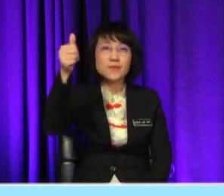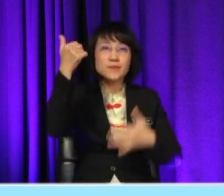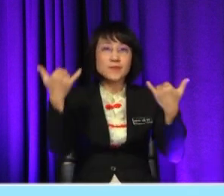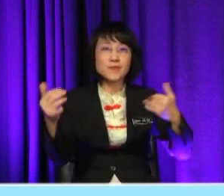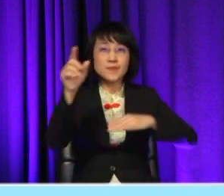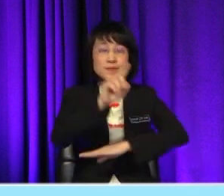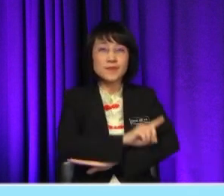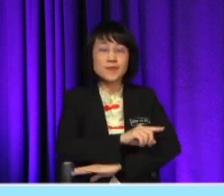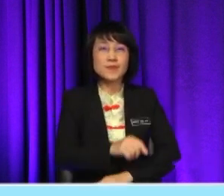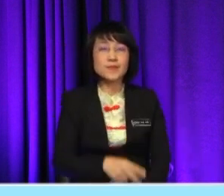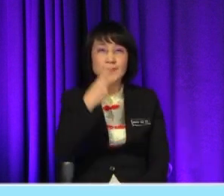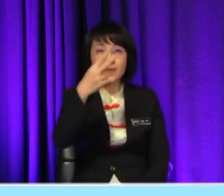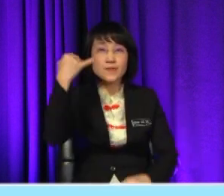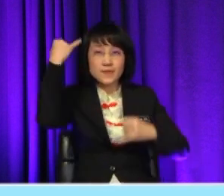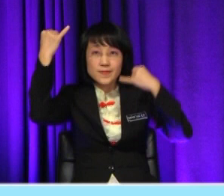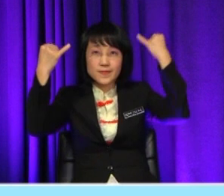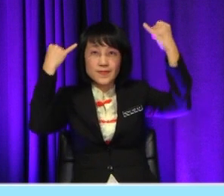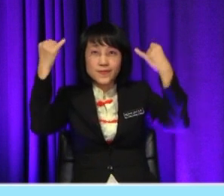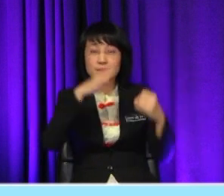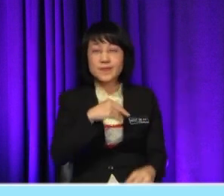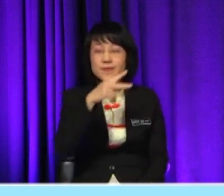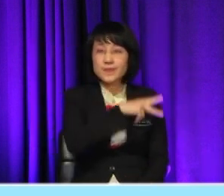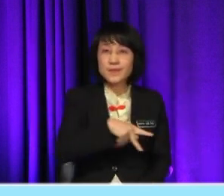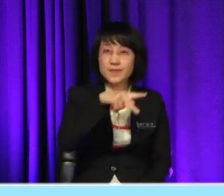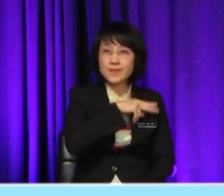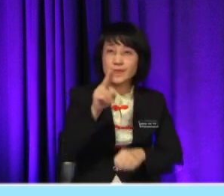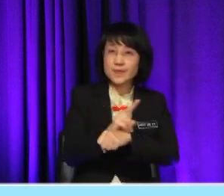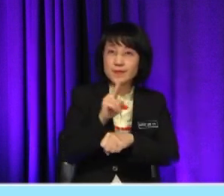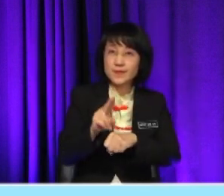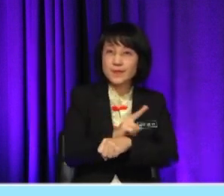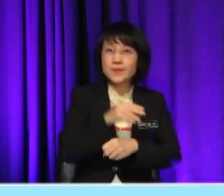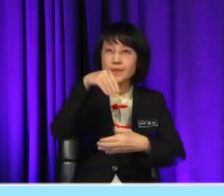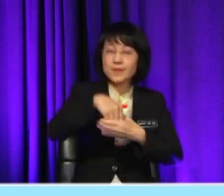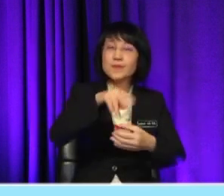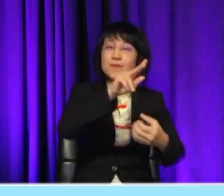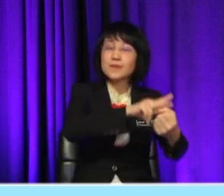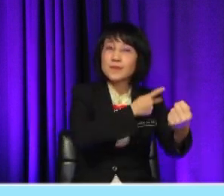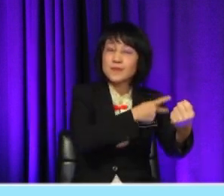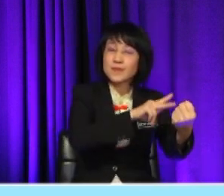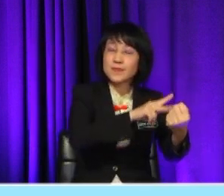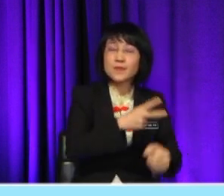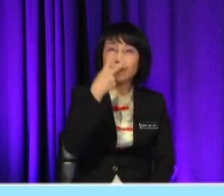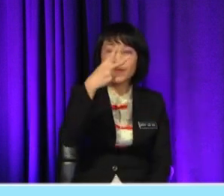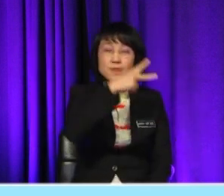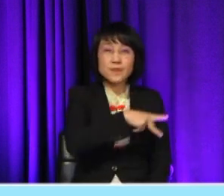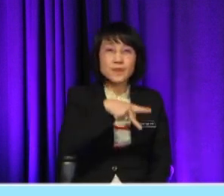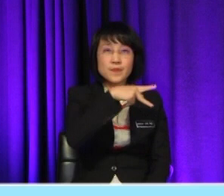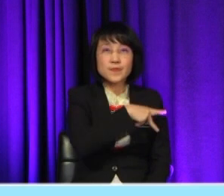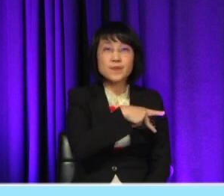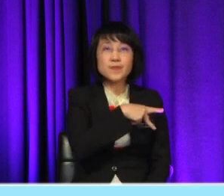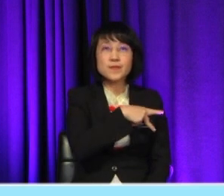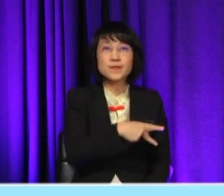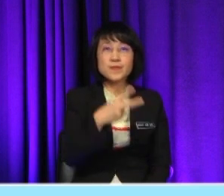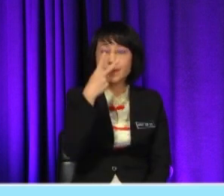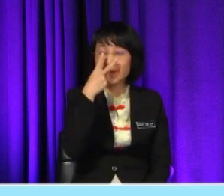have looked at imagery and personification used throughout the poem. We have looked at the persona, and we have looked at how